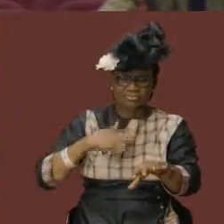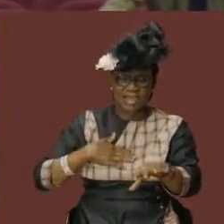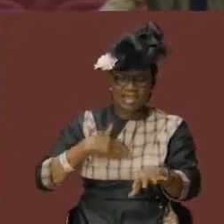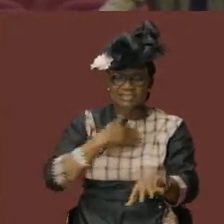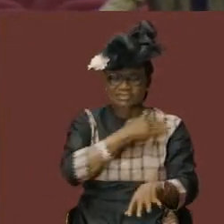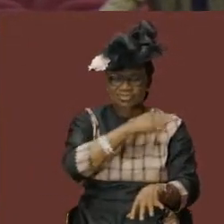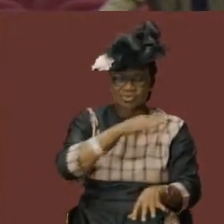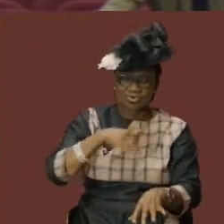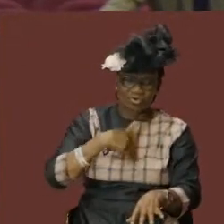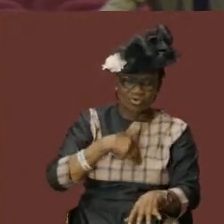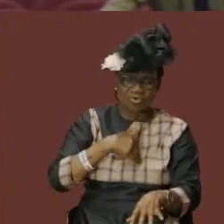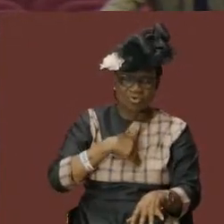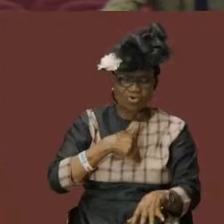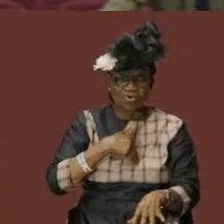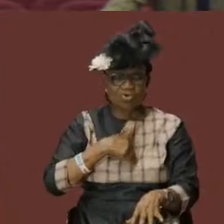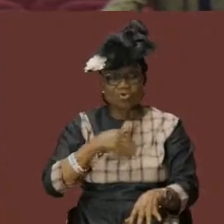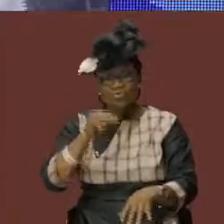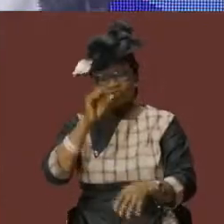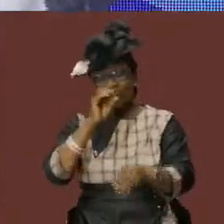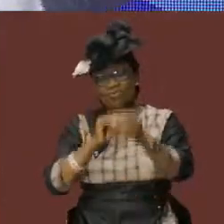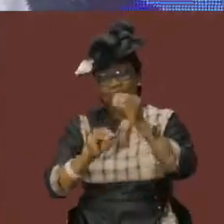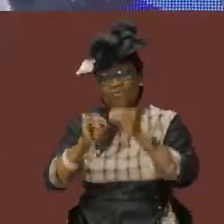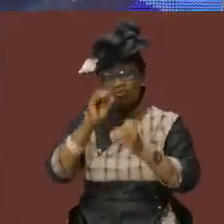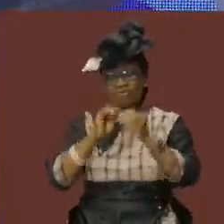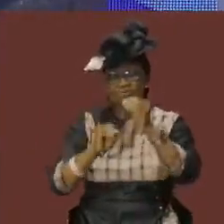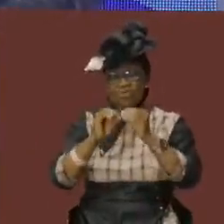touch my